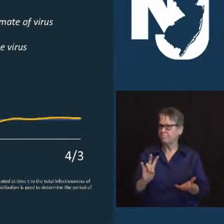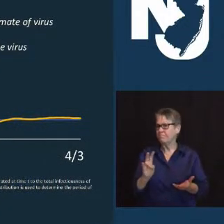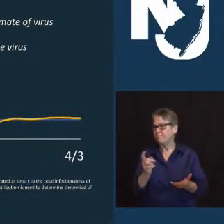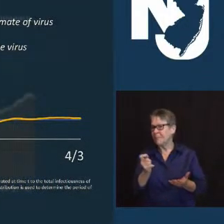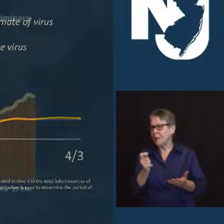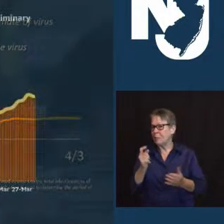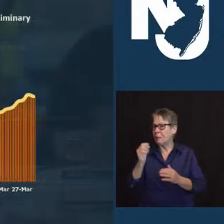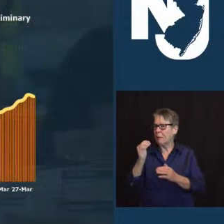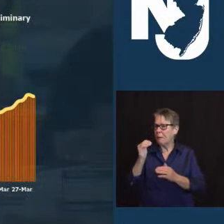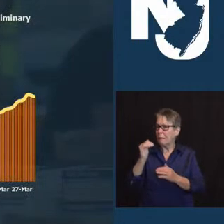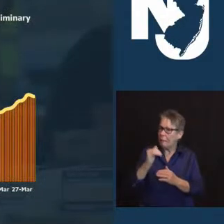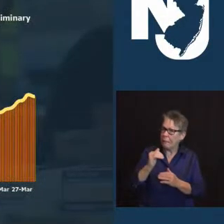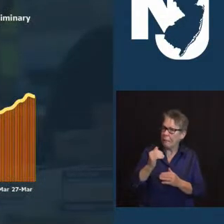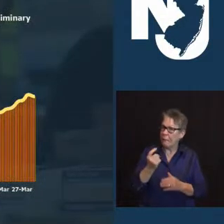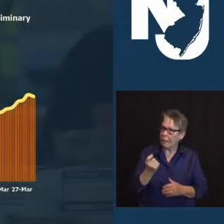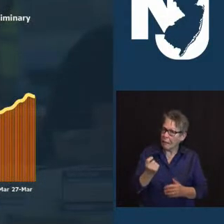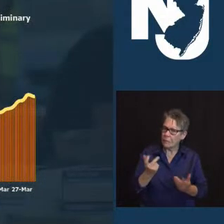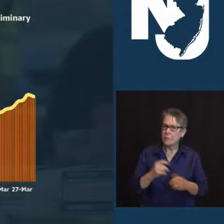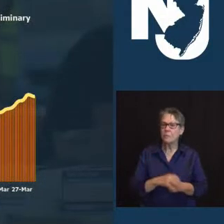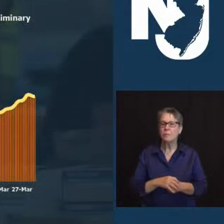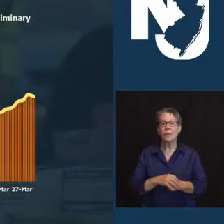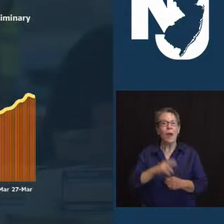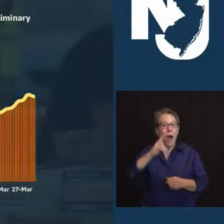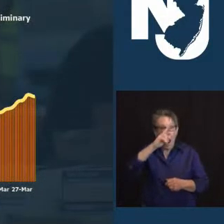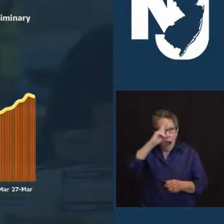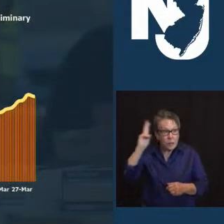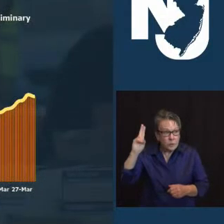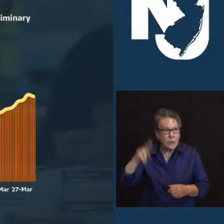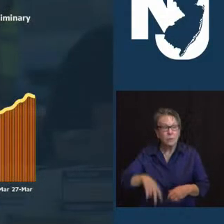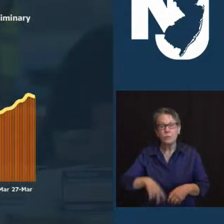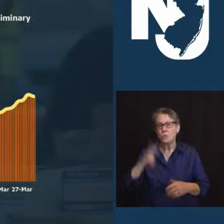our hospitals, last night's census had a total of